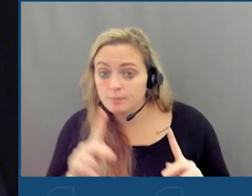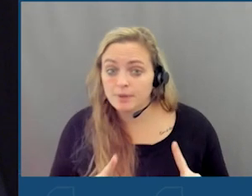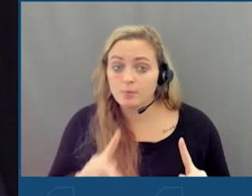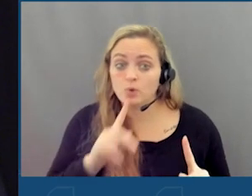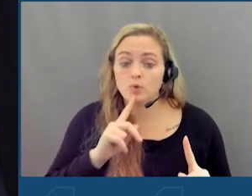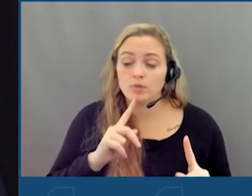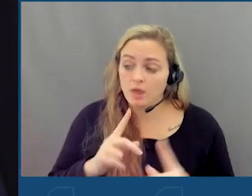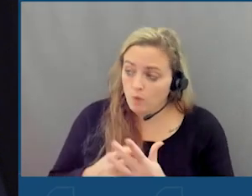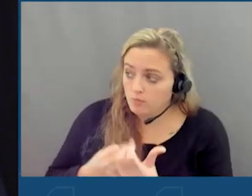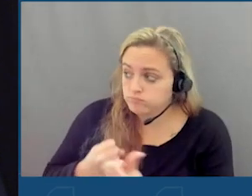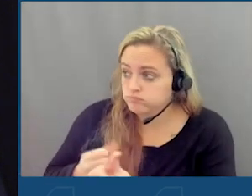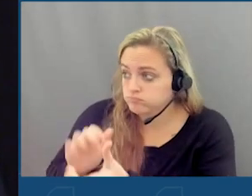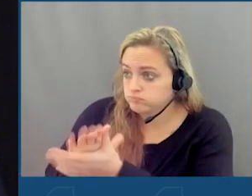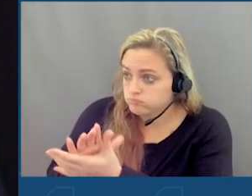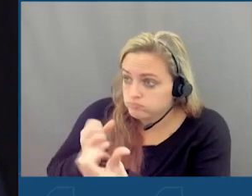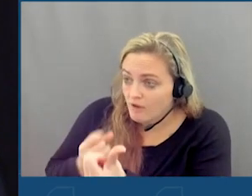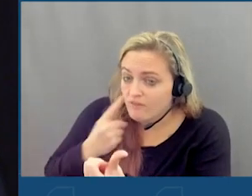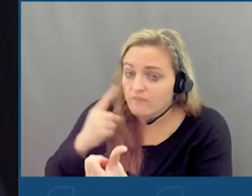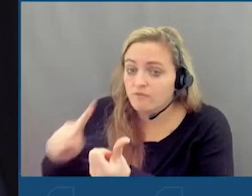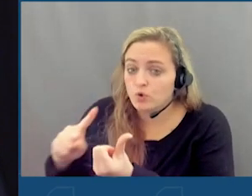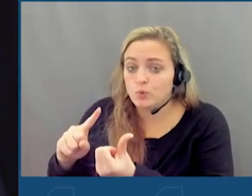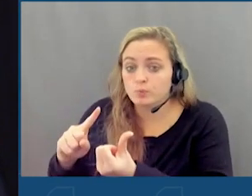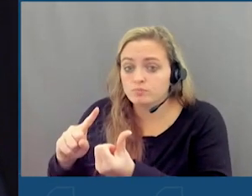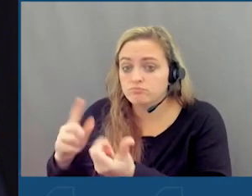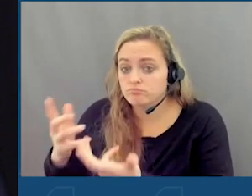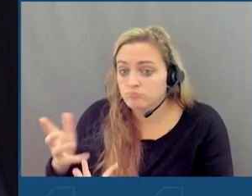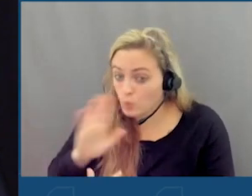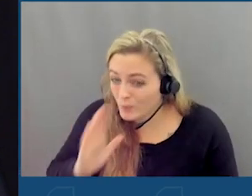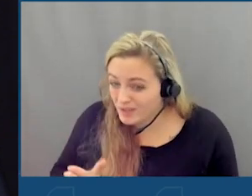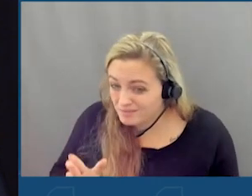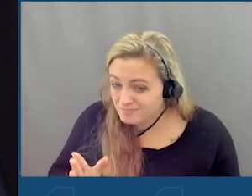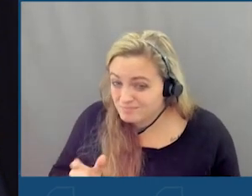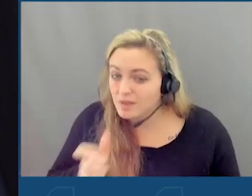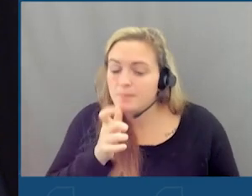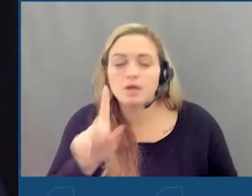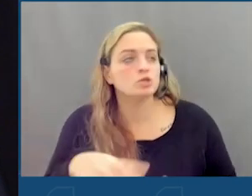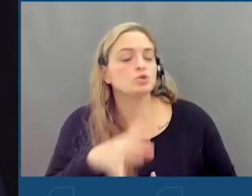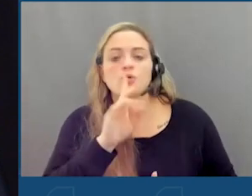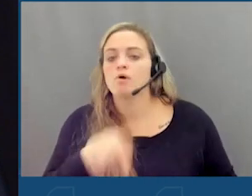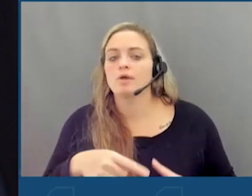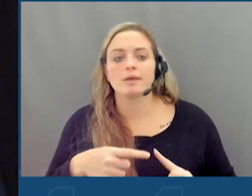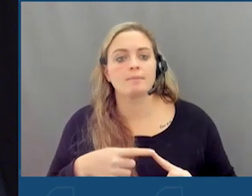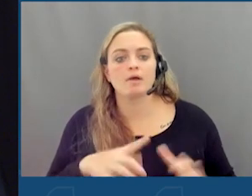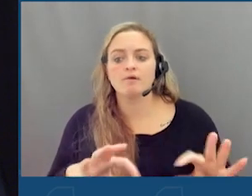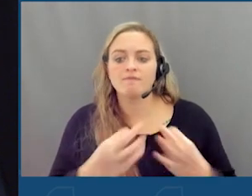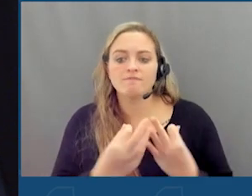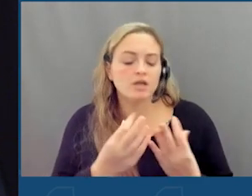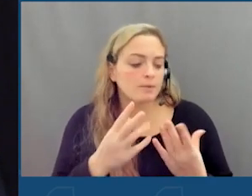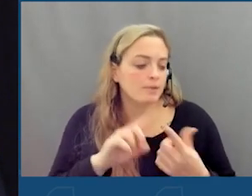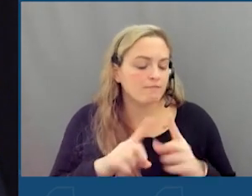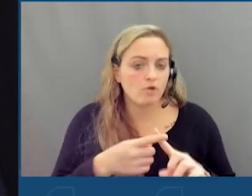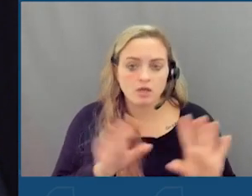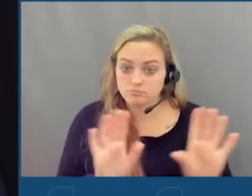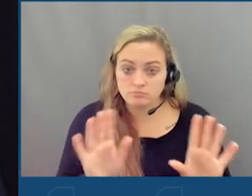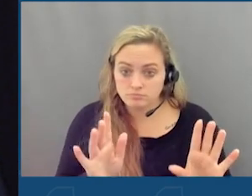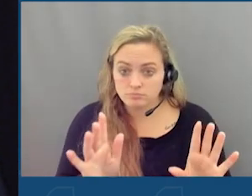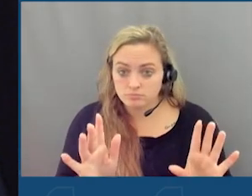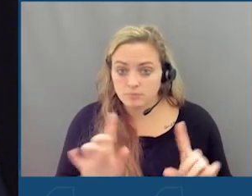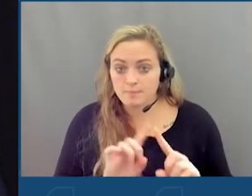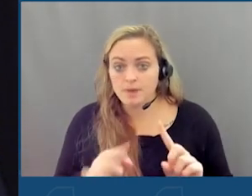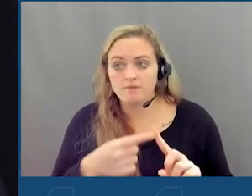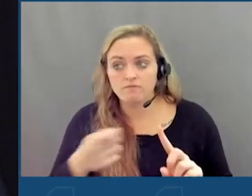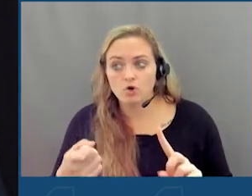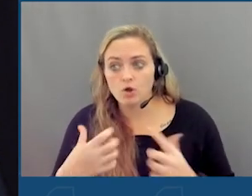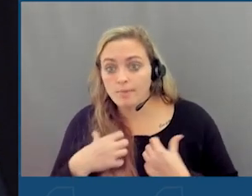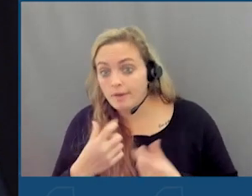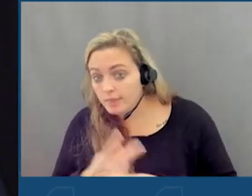your hand and be your advocate and champion for you. And I'm not just talking about from family and friends, but also from